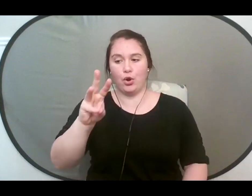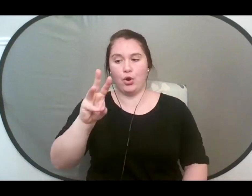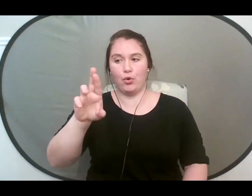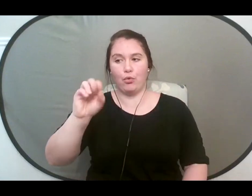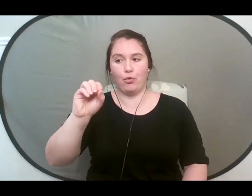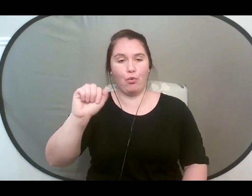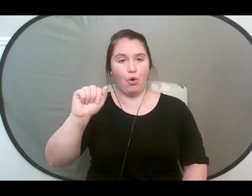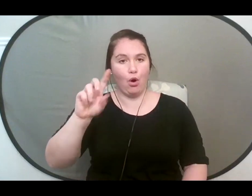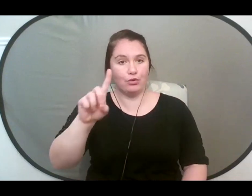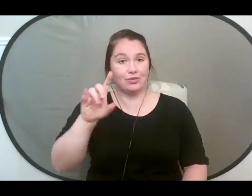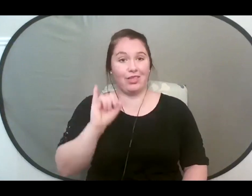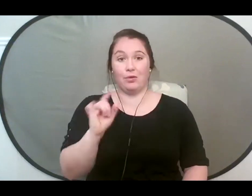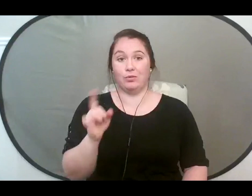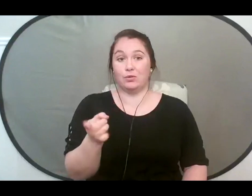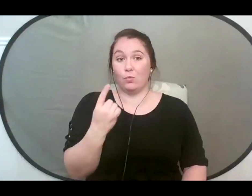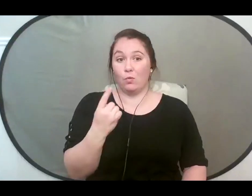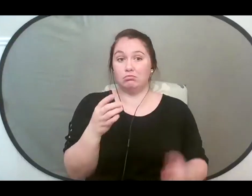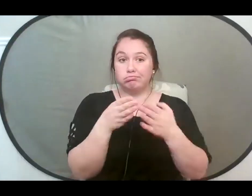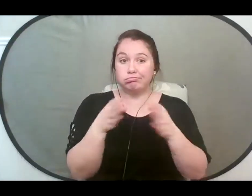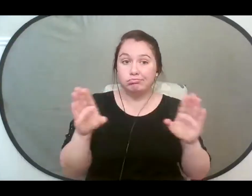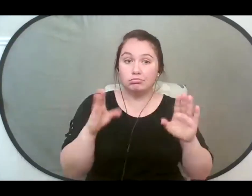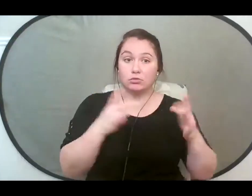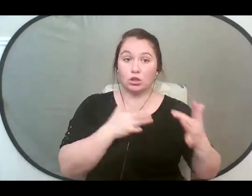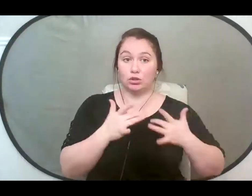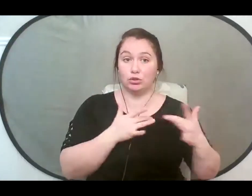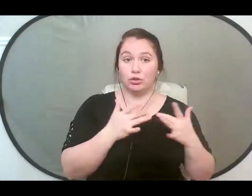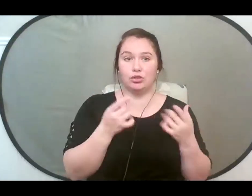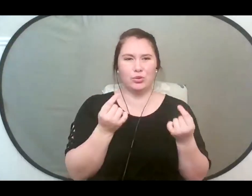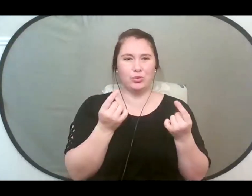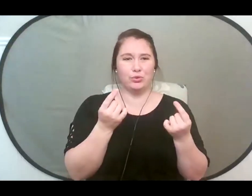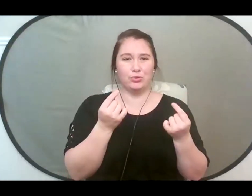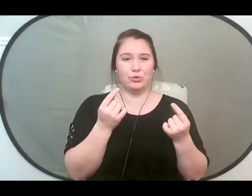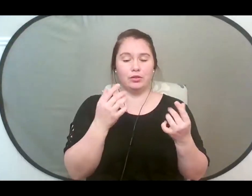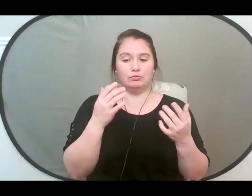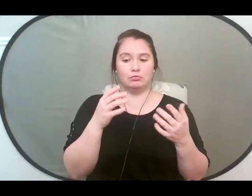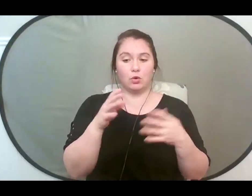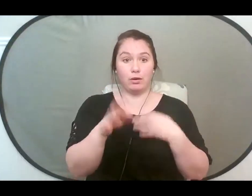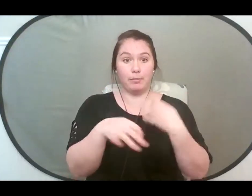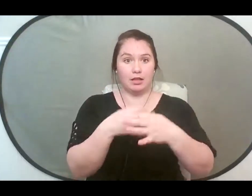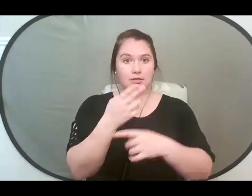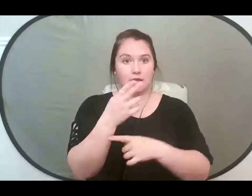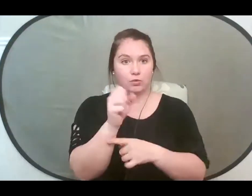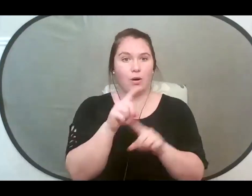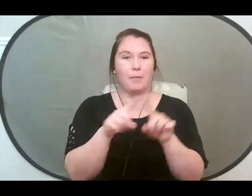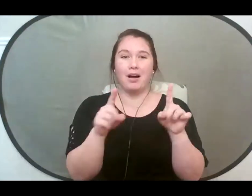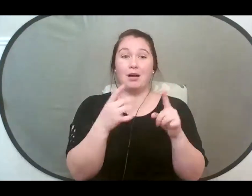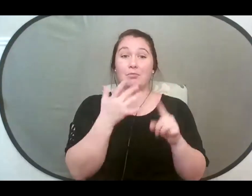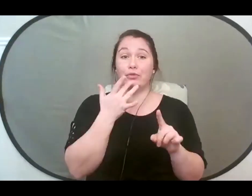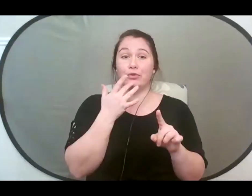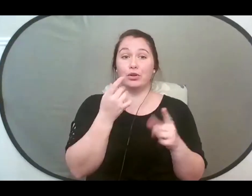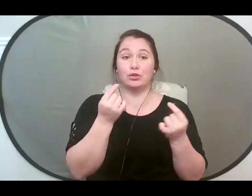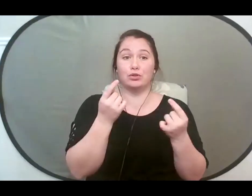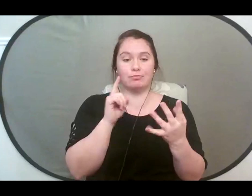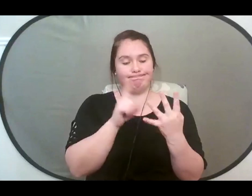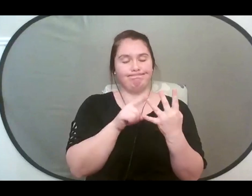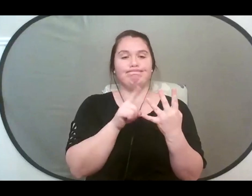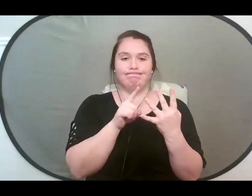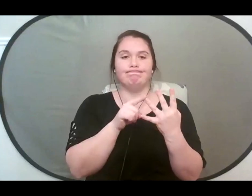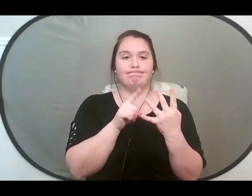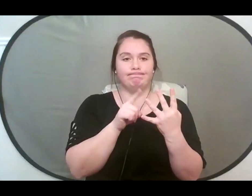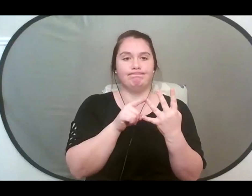general concern talked about with replacing that high school. But really, they would prefer to go for the big goal, which is the